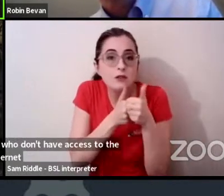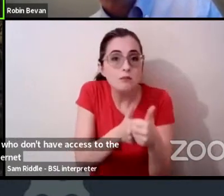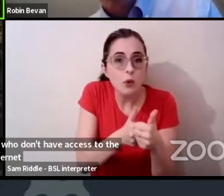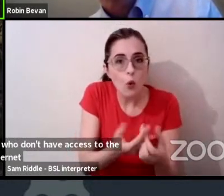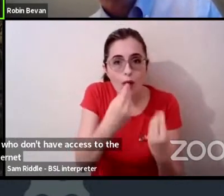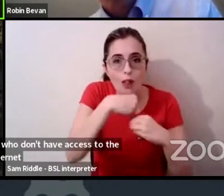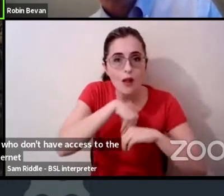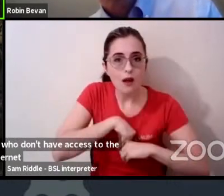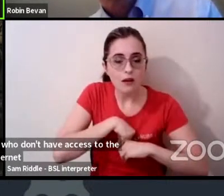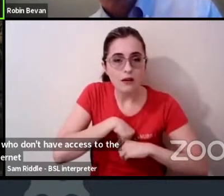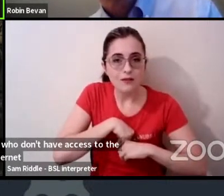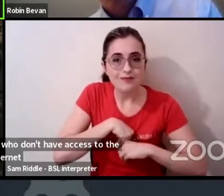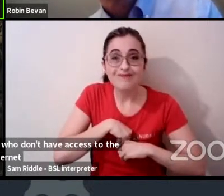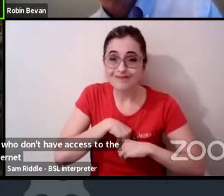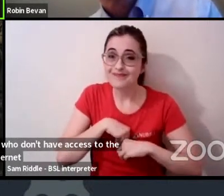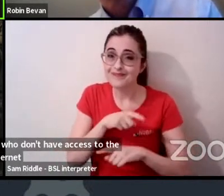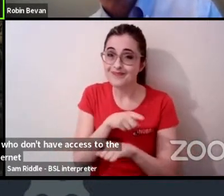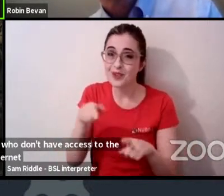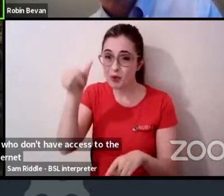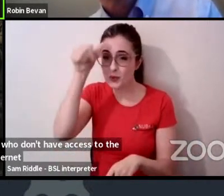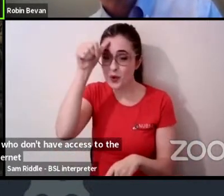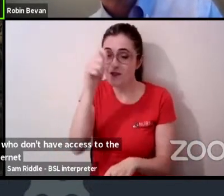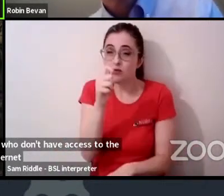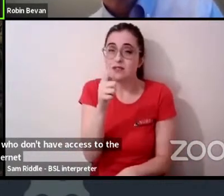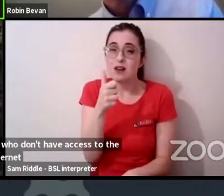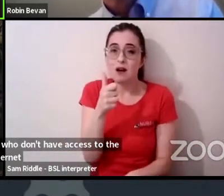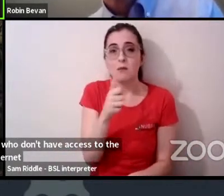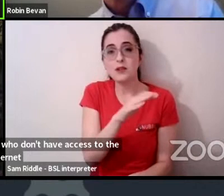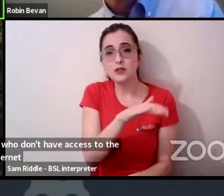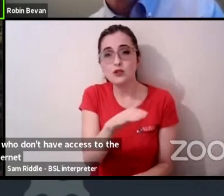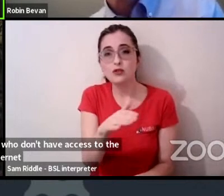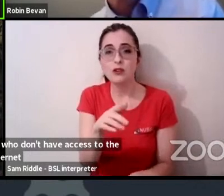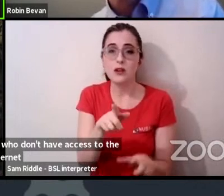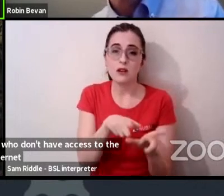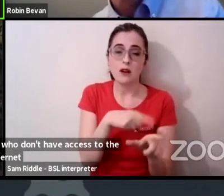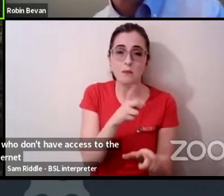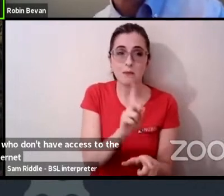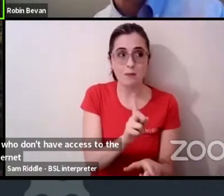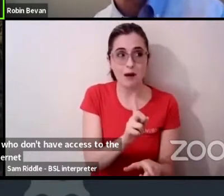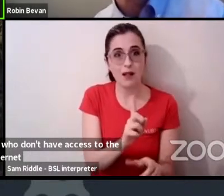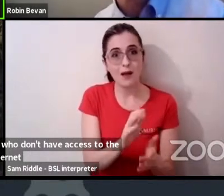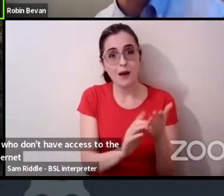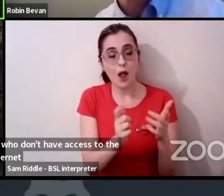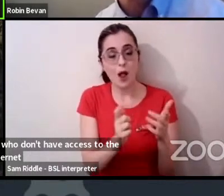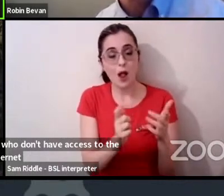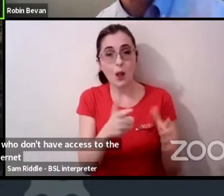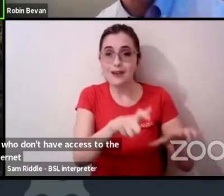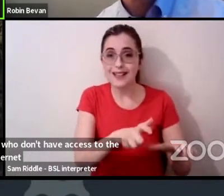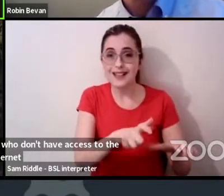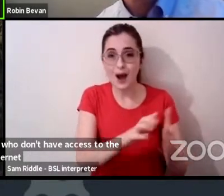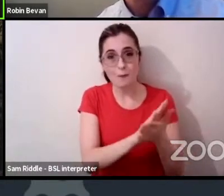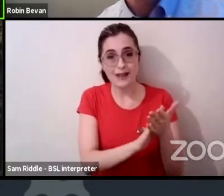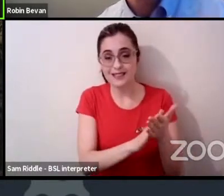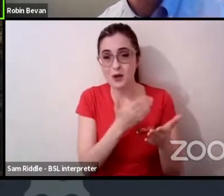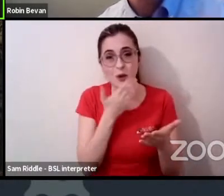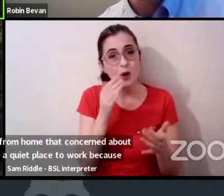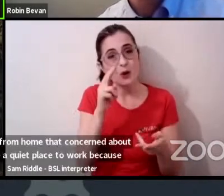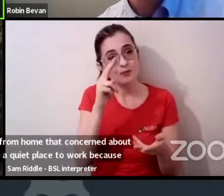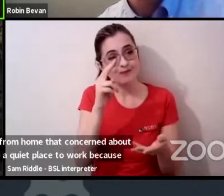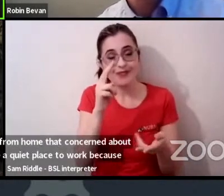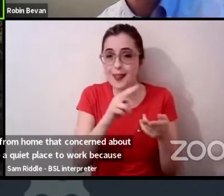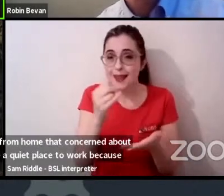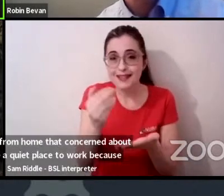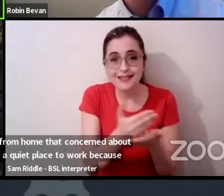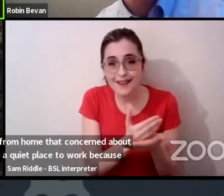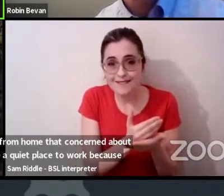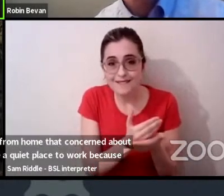members know that for some children and young people, lockdown has made them less safe, and that some will have suffered real trauma. And they